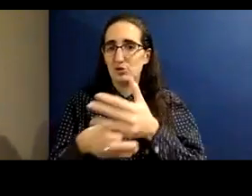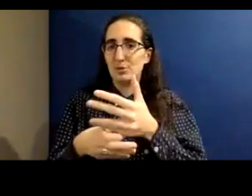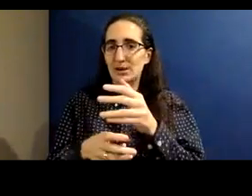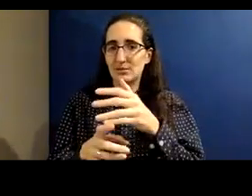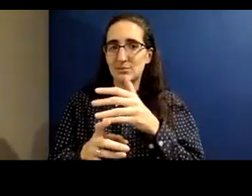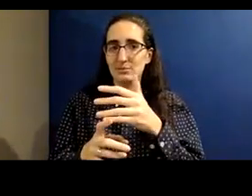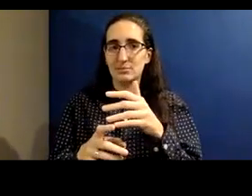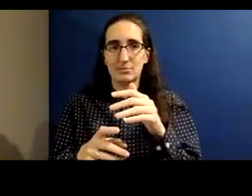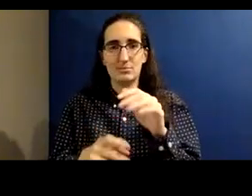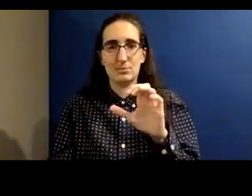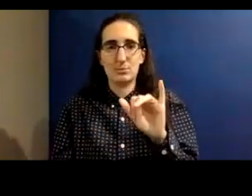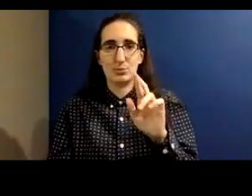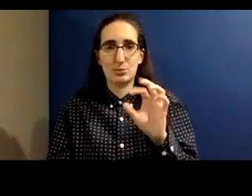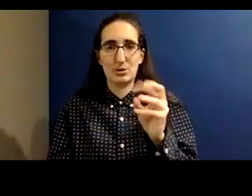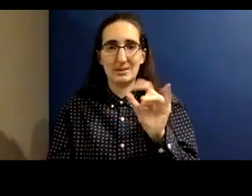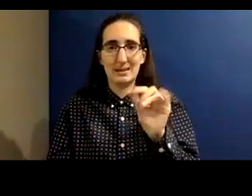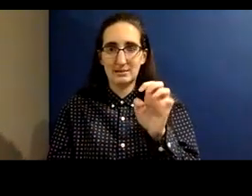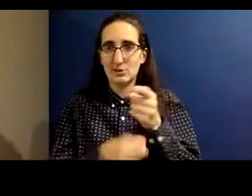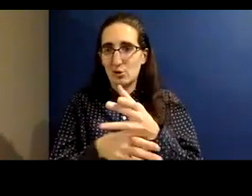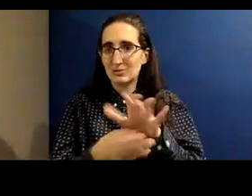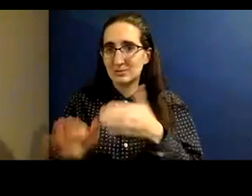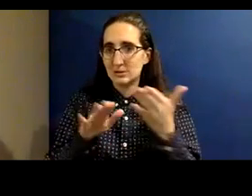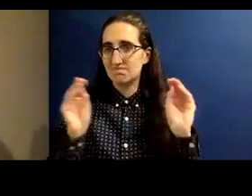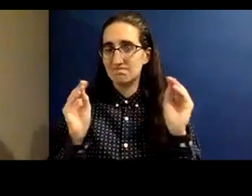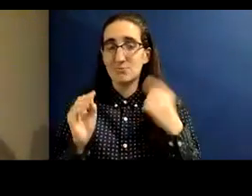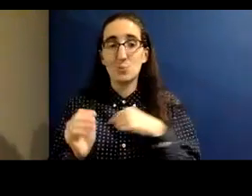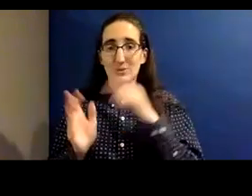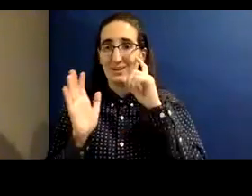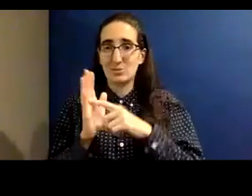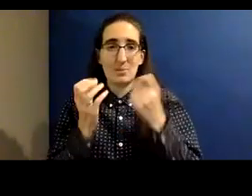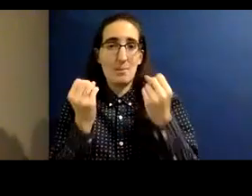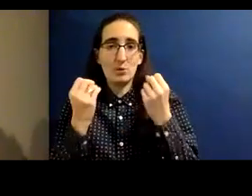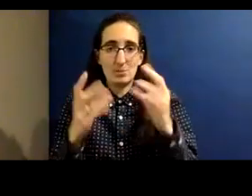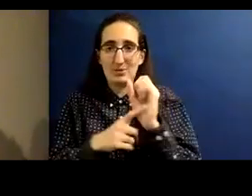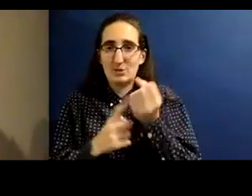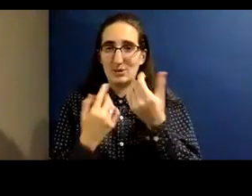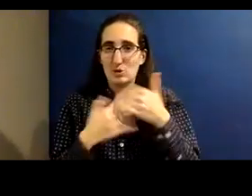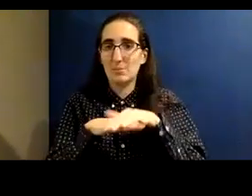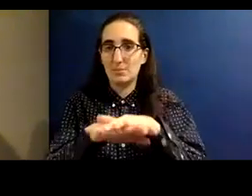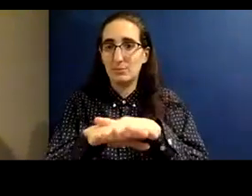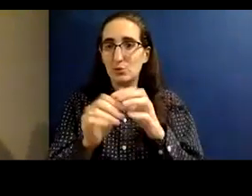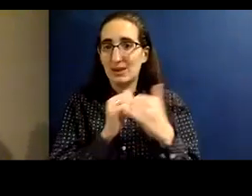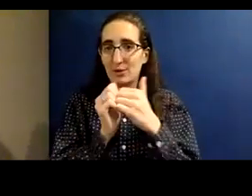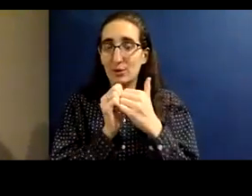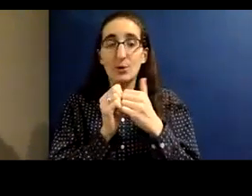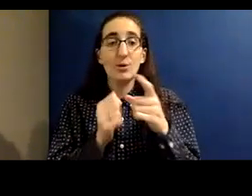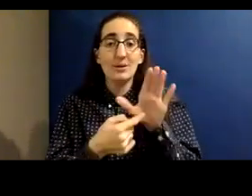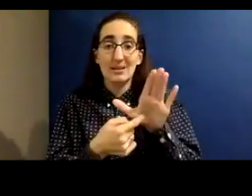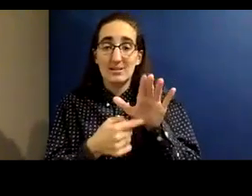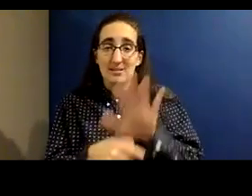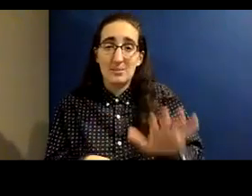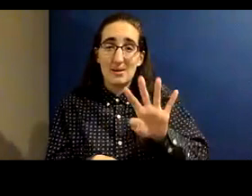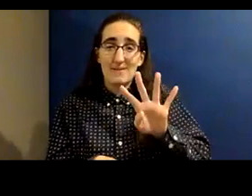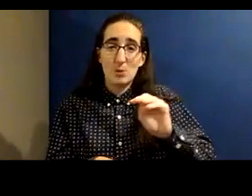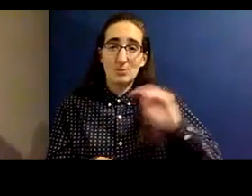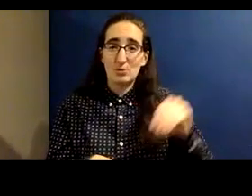that death. What we see is multiple circumstances coming together. So for about 40% of